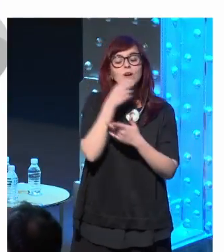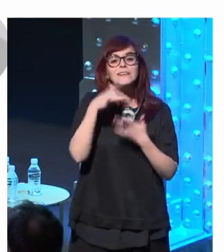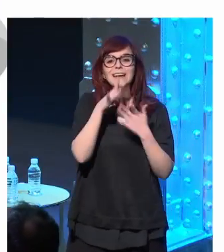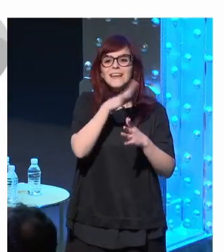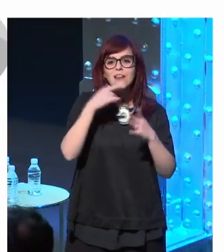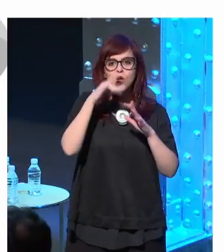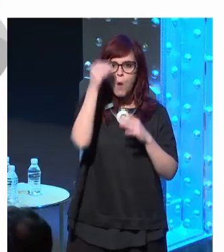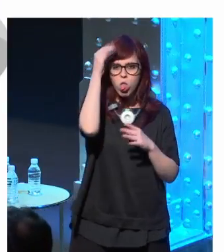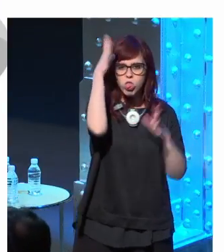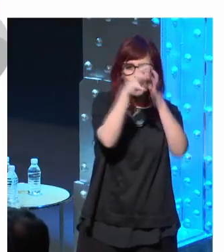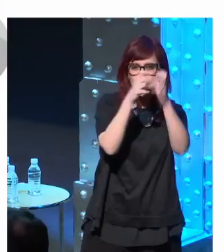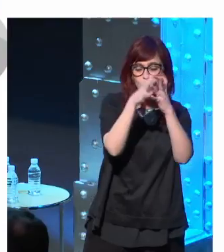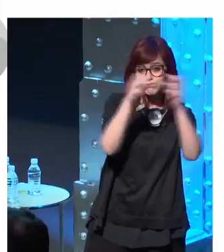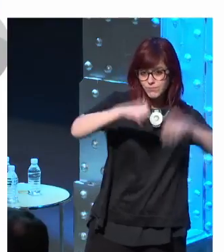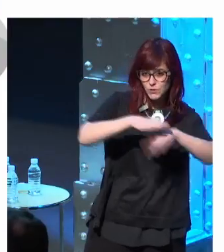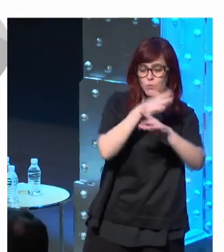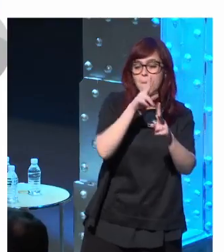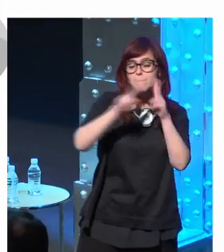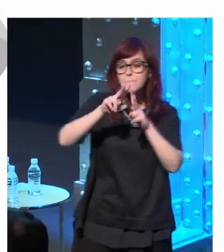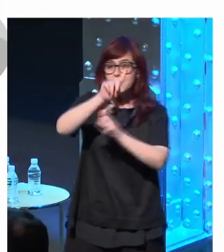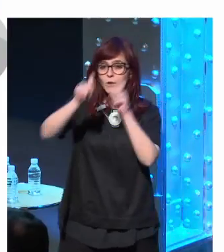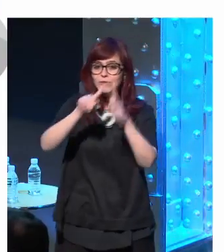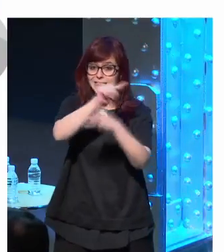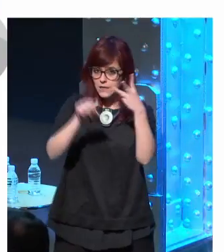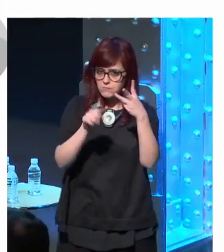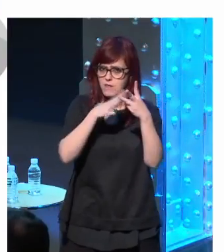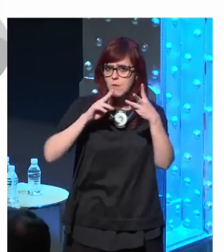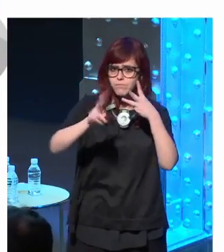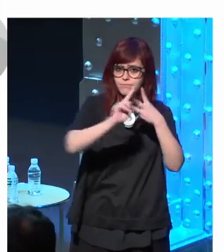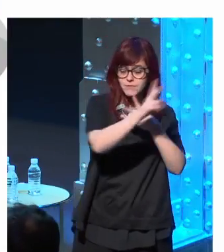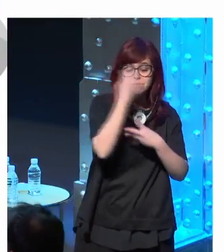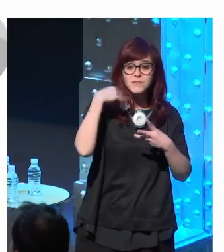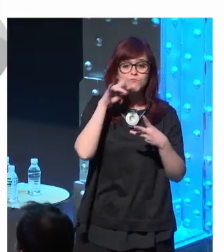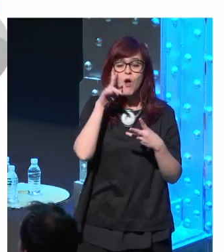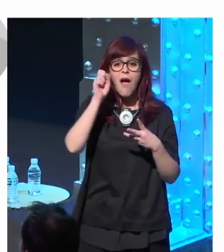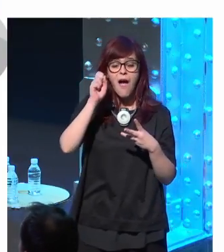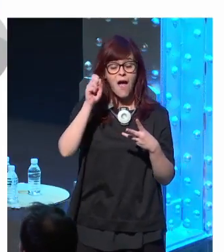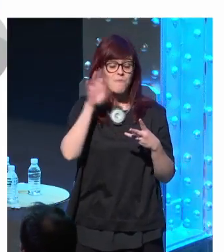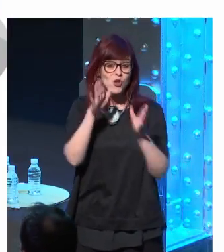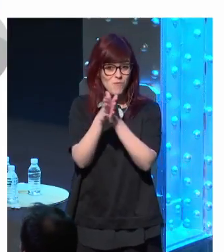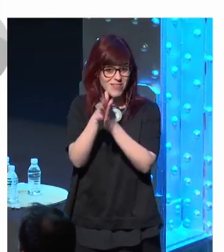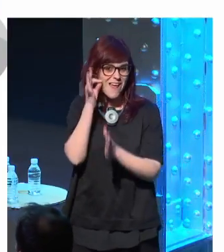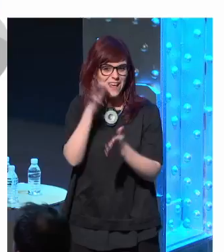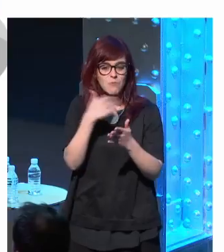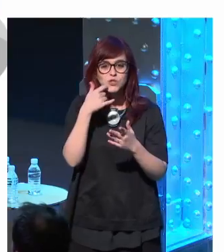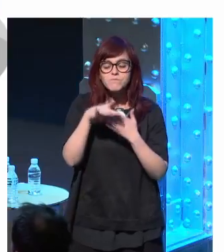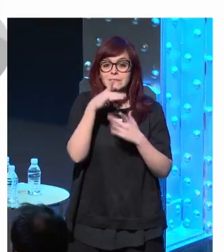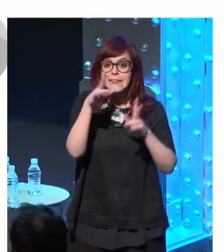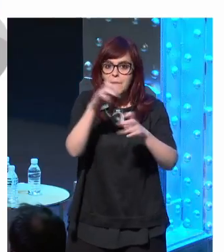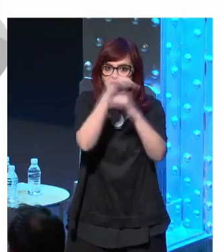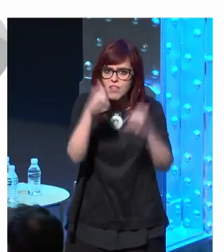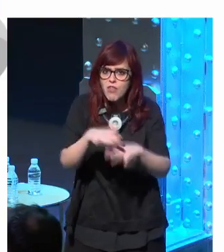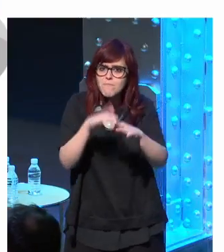my good Norwegian colleague, Ragnhild, how to measure something as difficult as